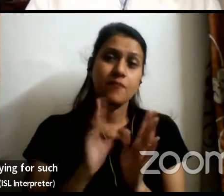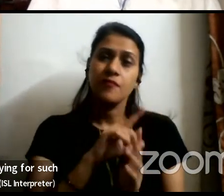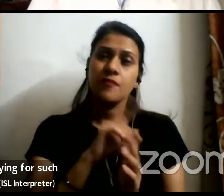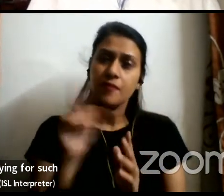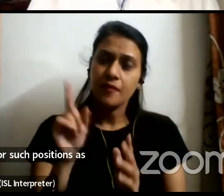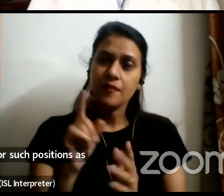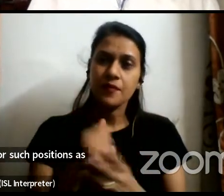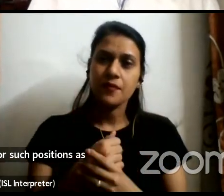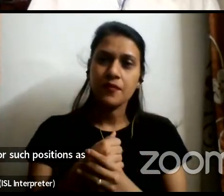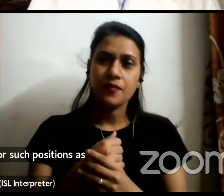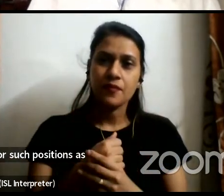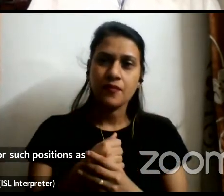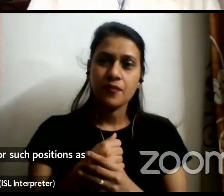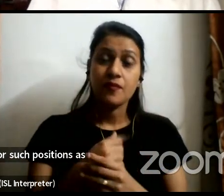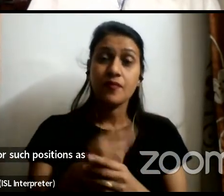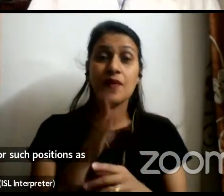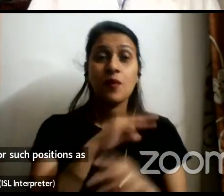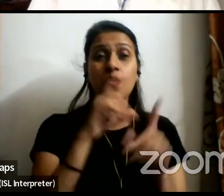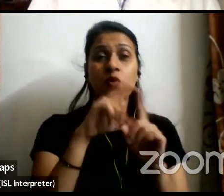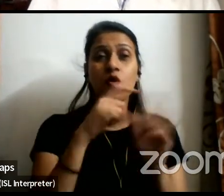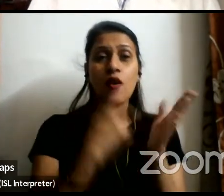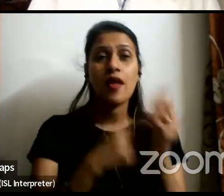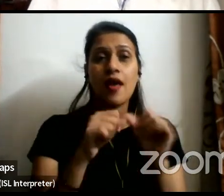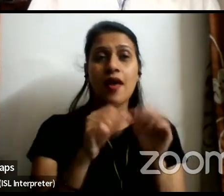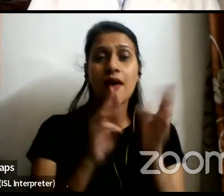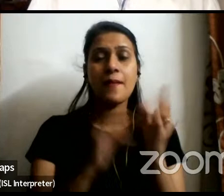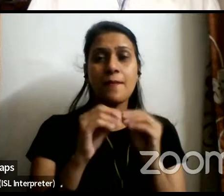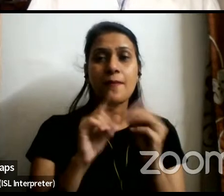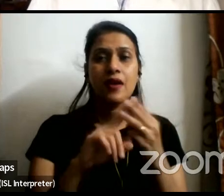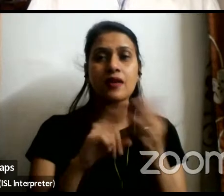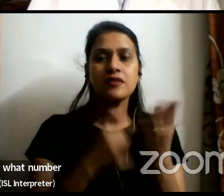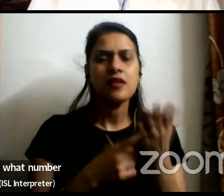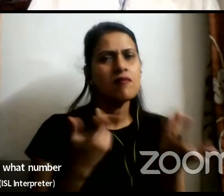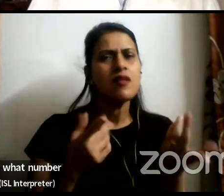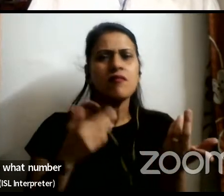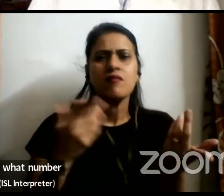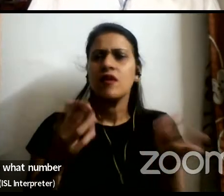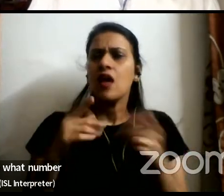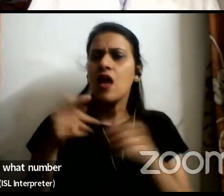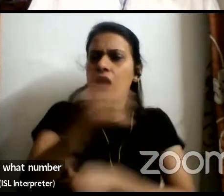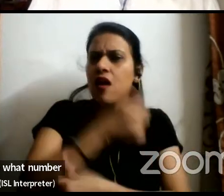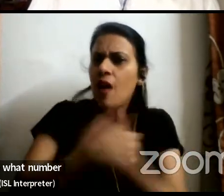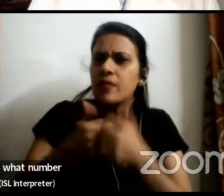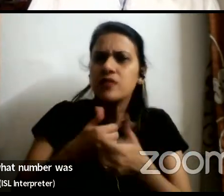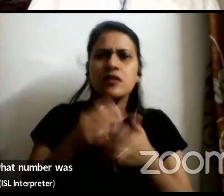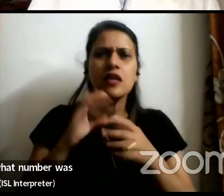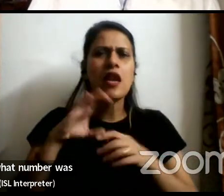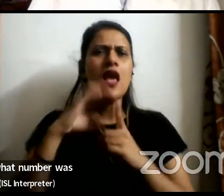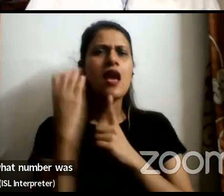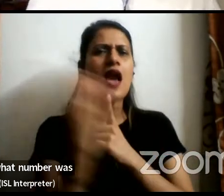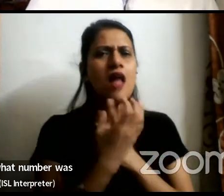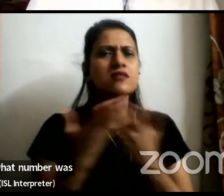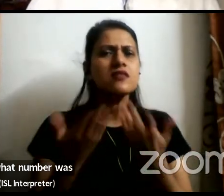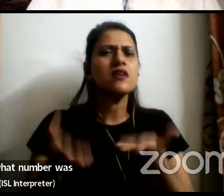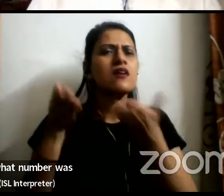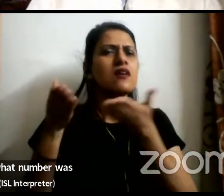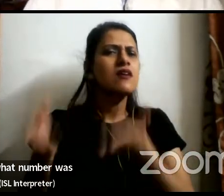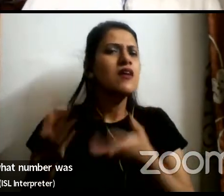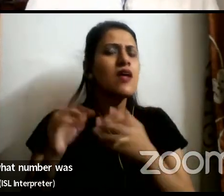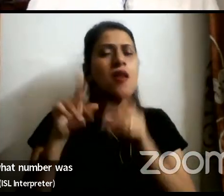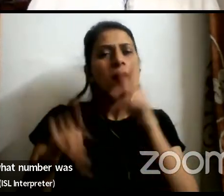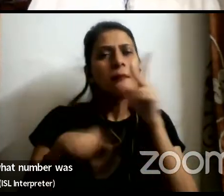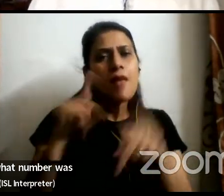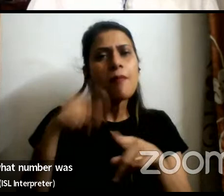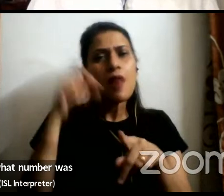ties to what Amber was saying, in that competition is ultimately a culture. You ensure that people understand what the